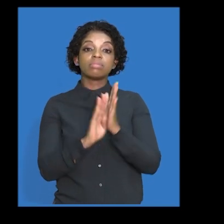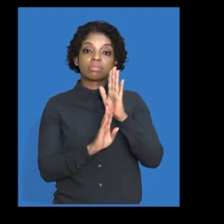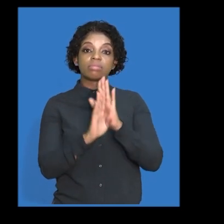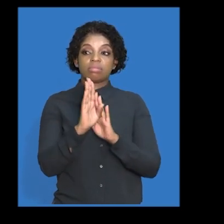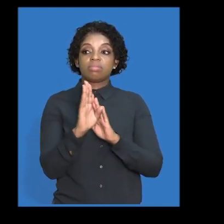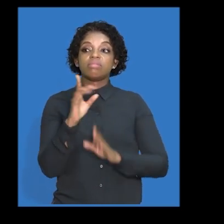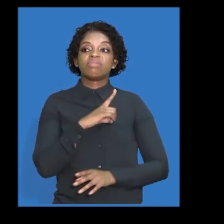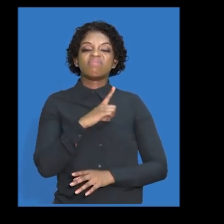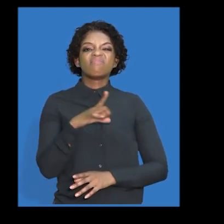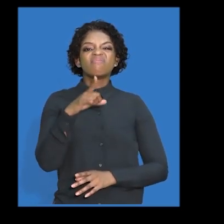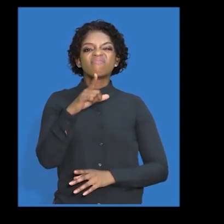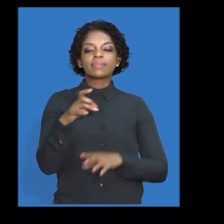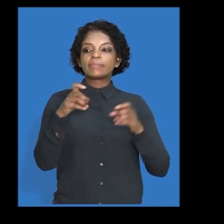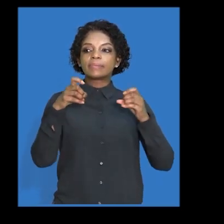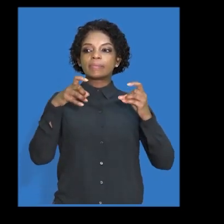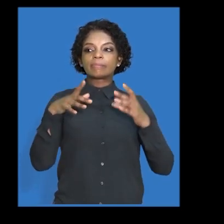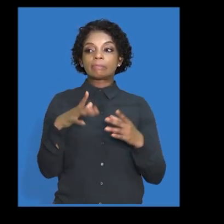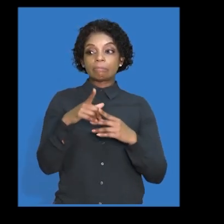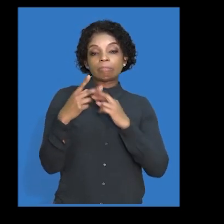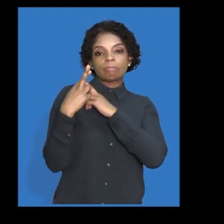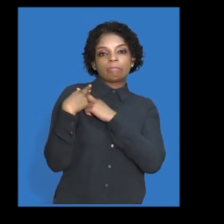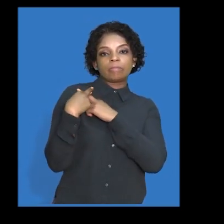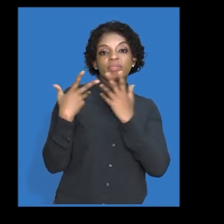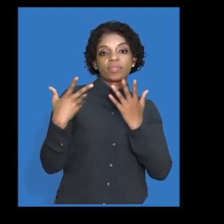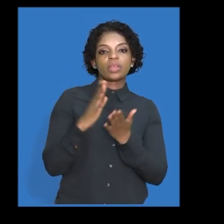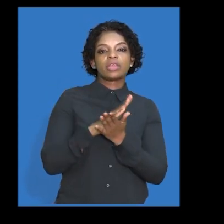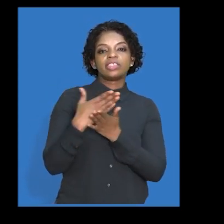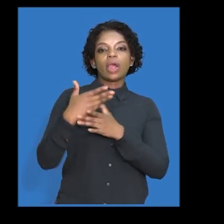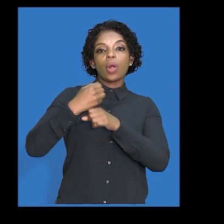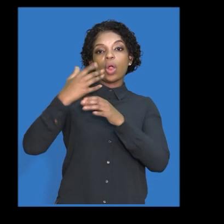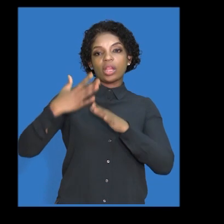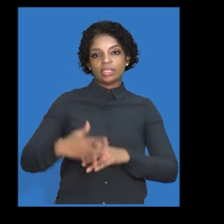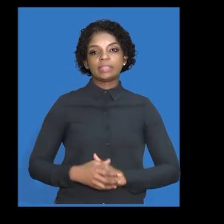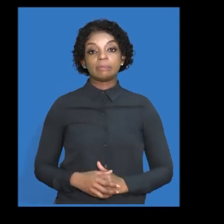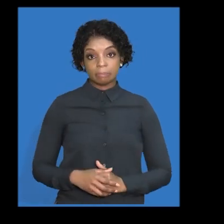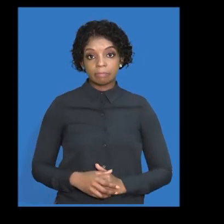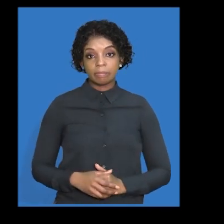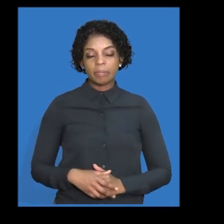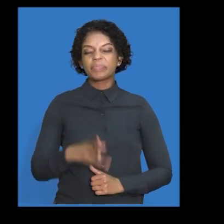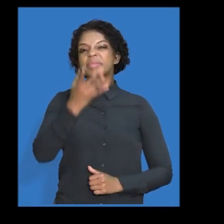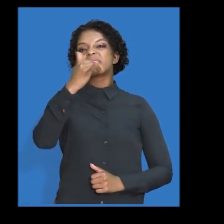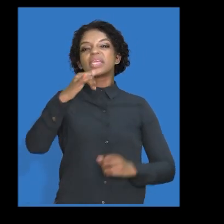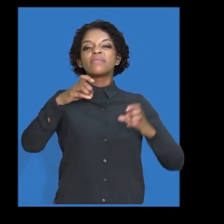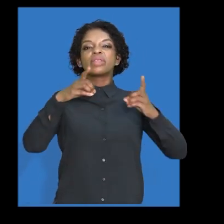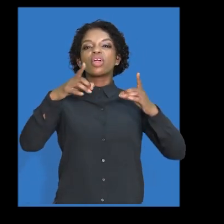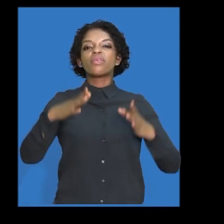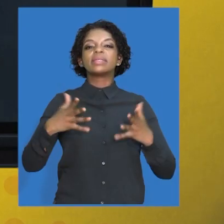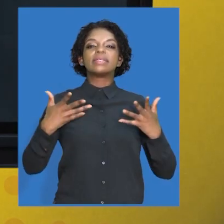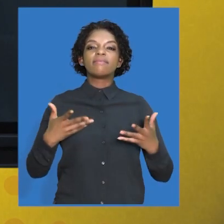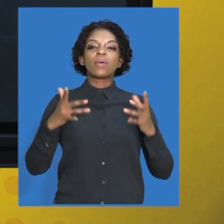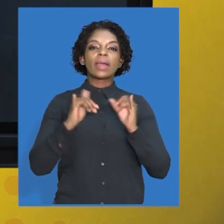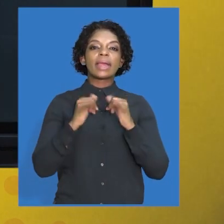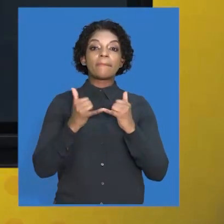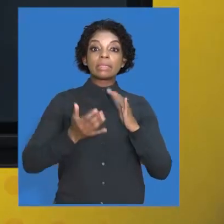accountable to shareholders. So if the directors of a company are not doing well for